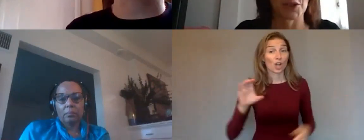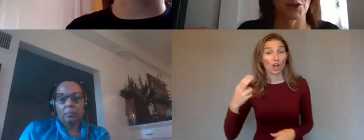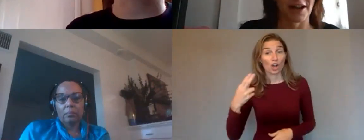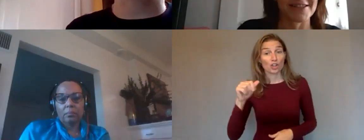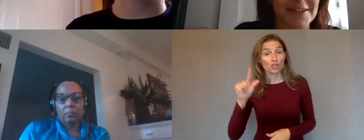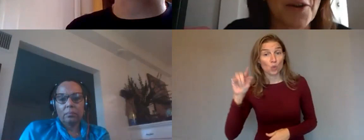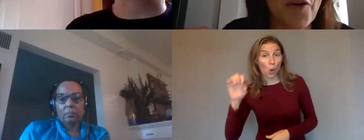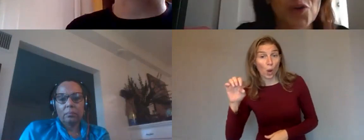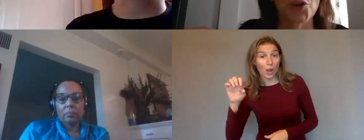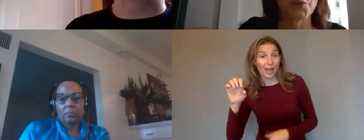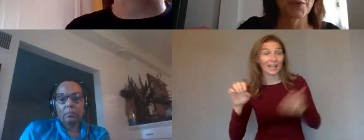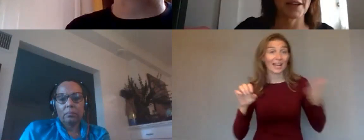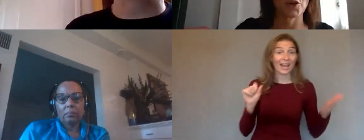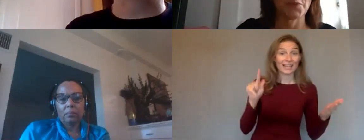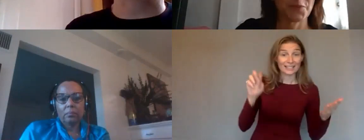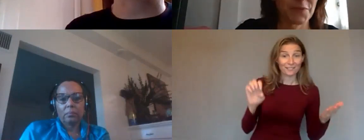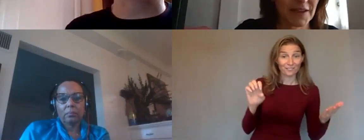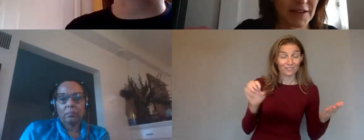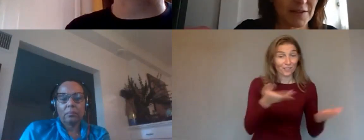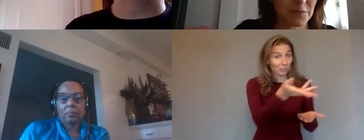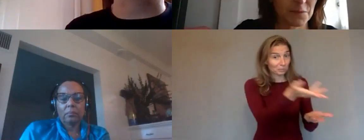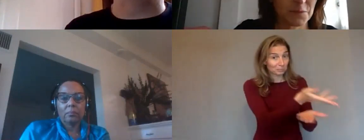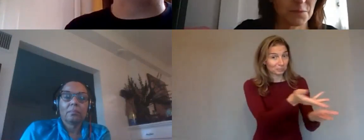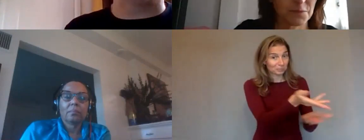have the question and answers. Over to you. Thank you.